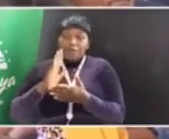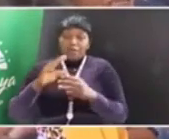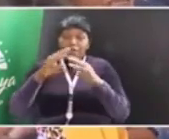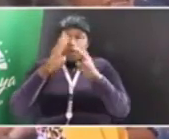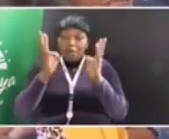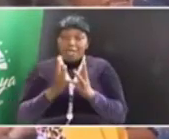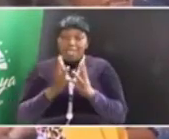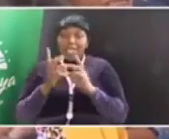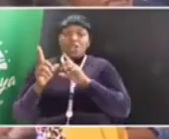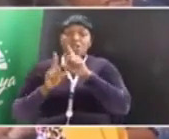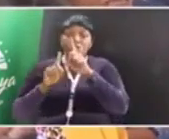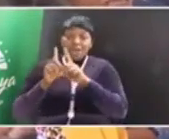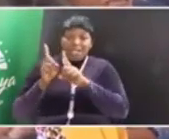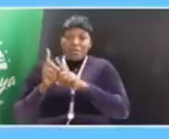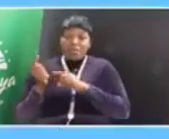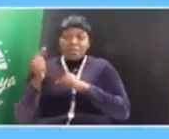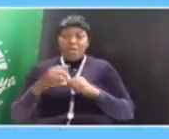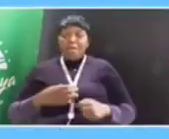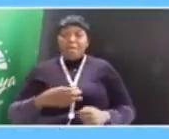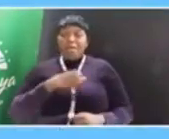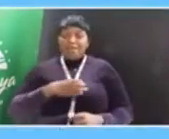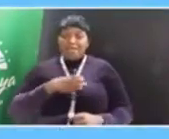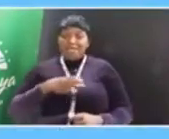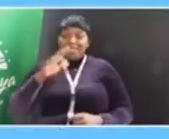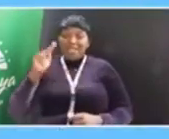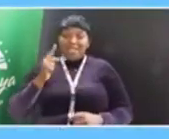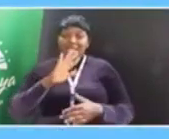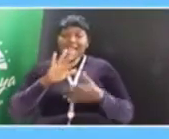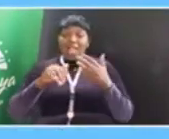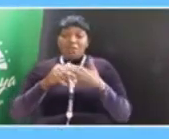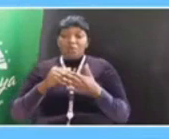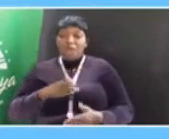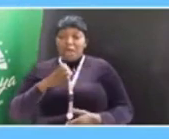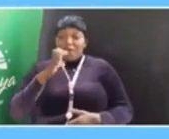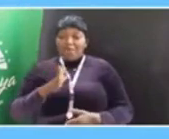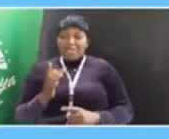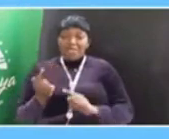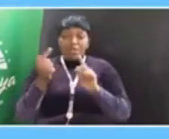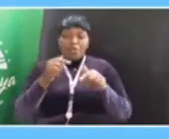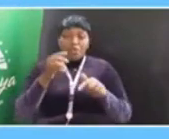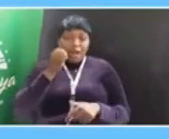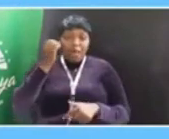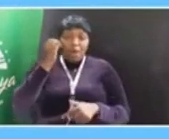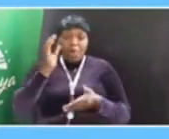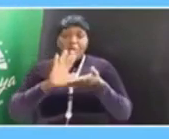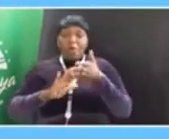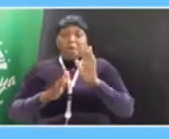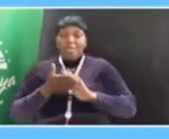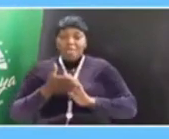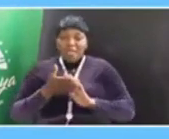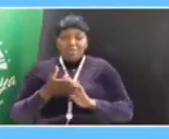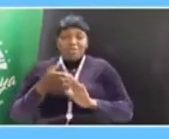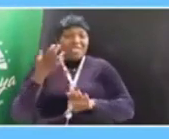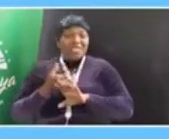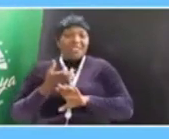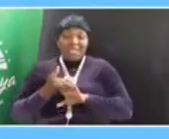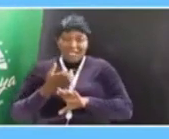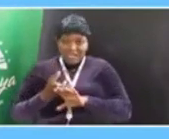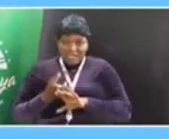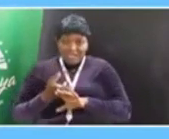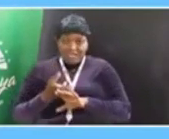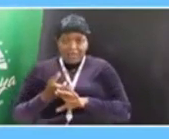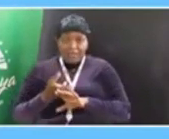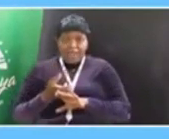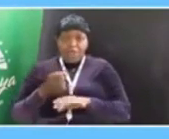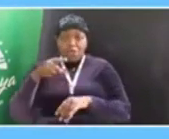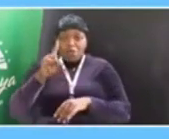travelers, to visit Kenya, and for all our visitors to come home without any difficulty. You